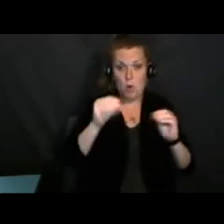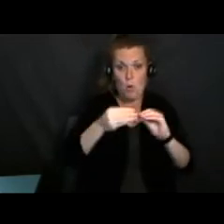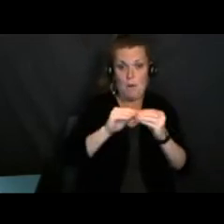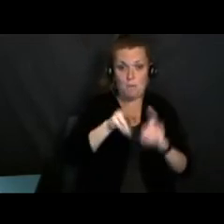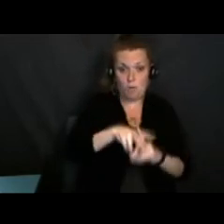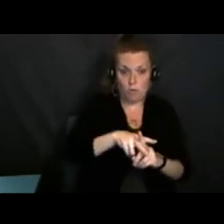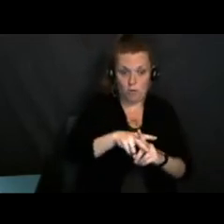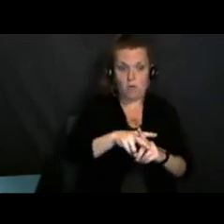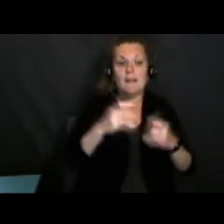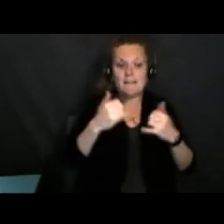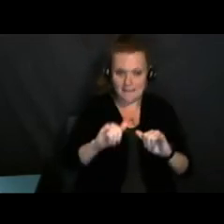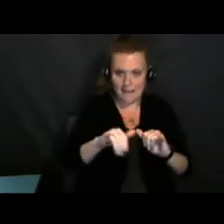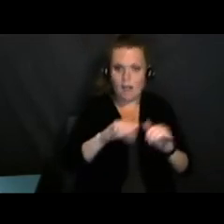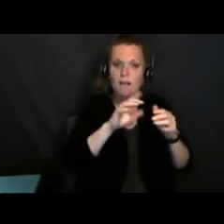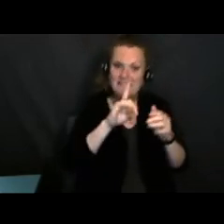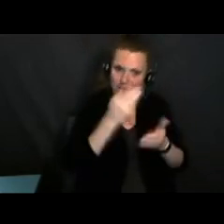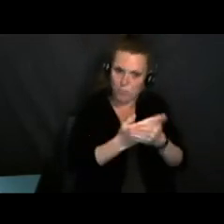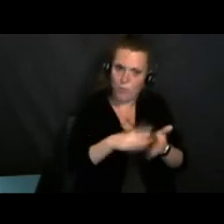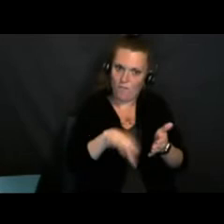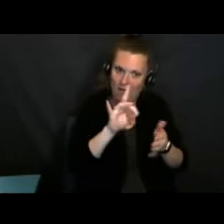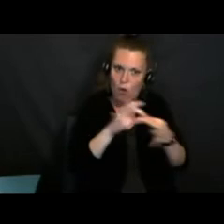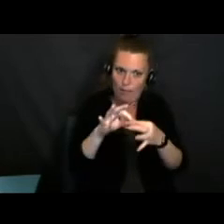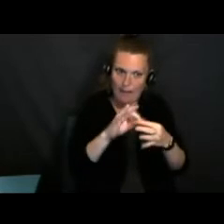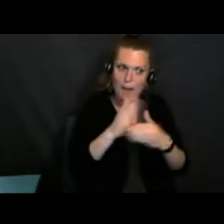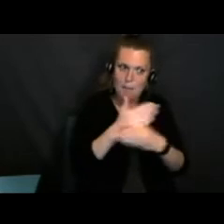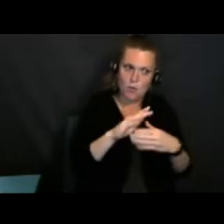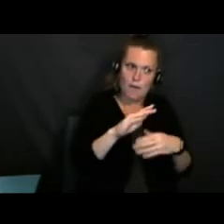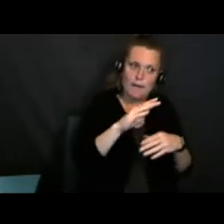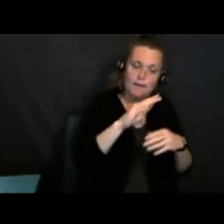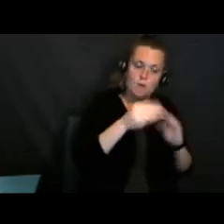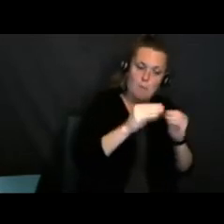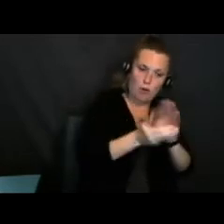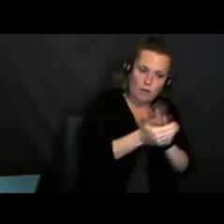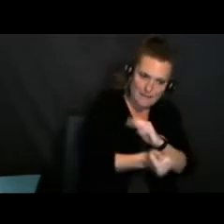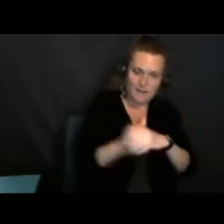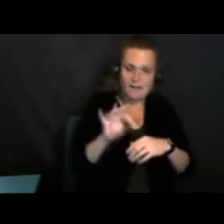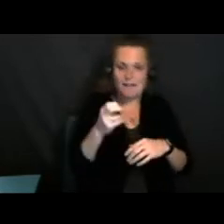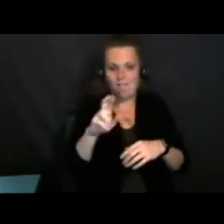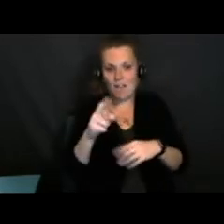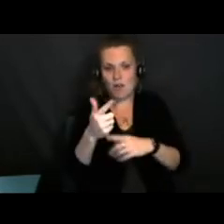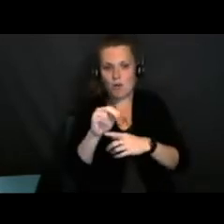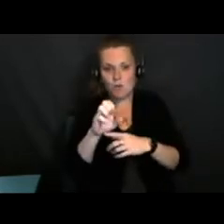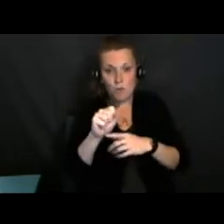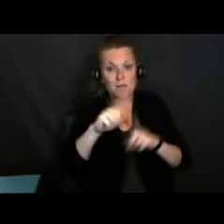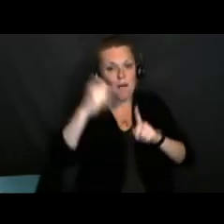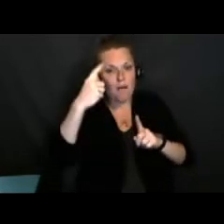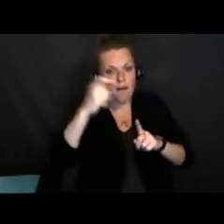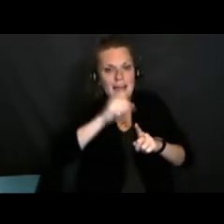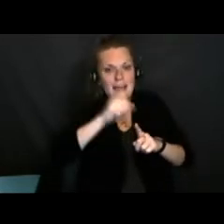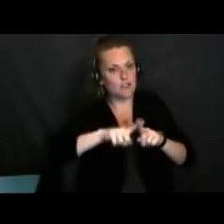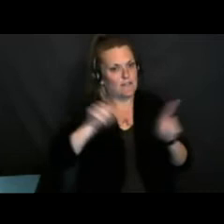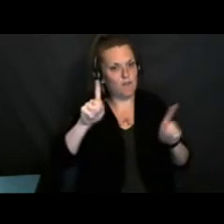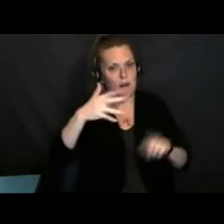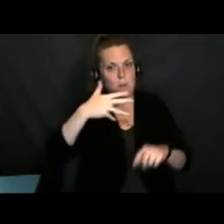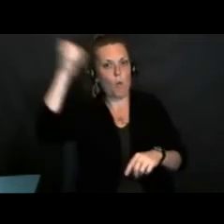link between numerical skills and finger gnosis, but all those studies were done in older children. Here we had 5